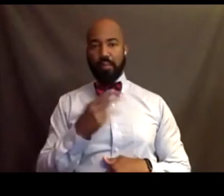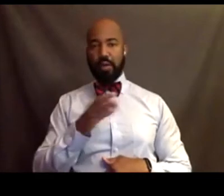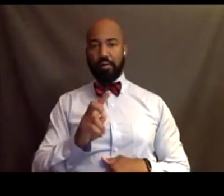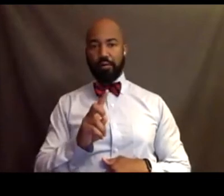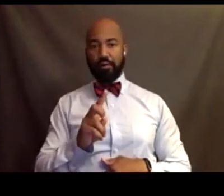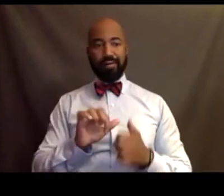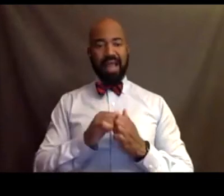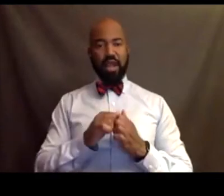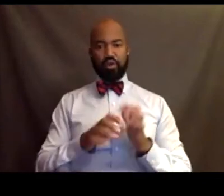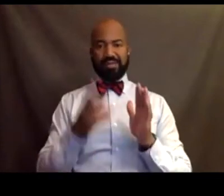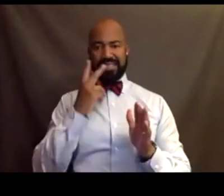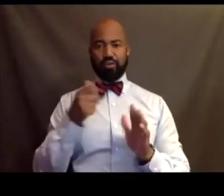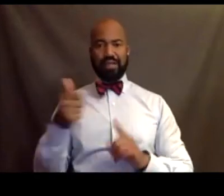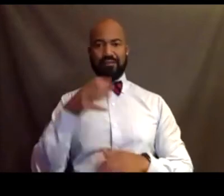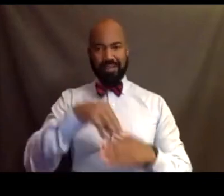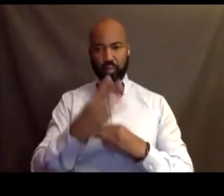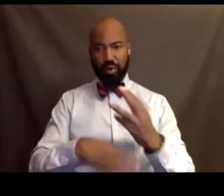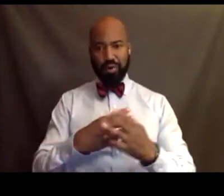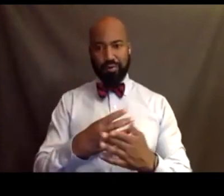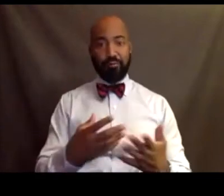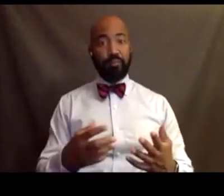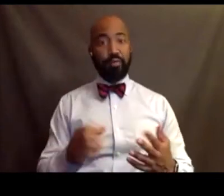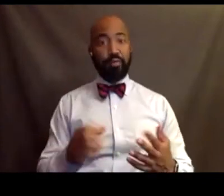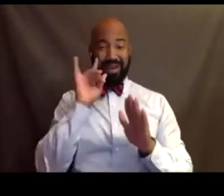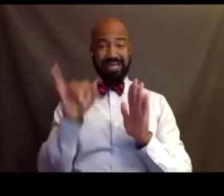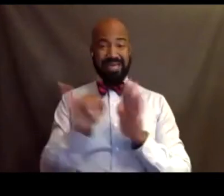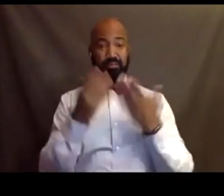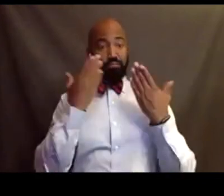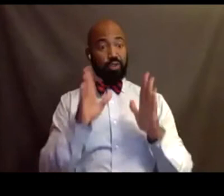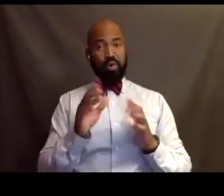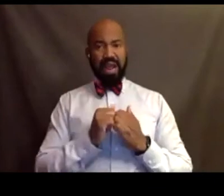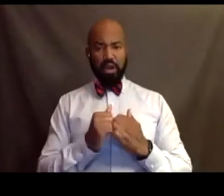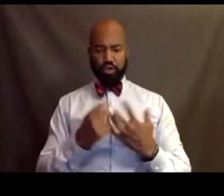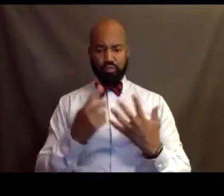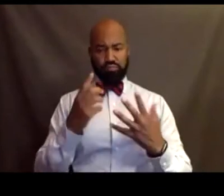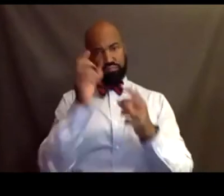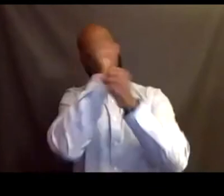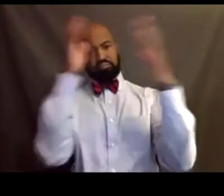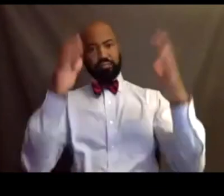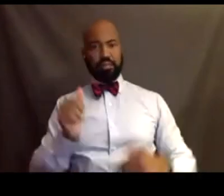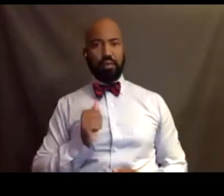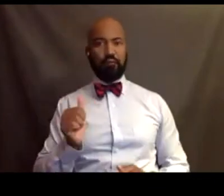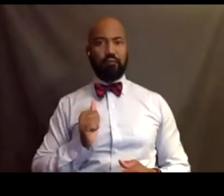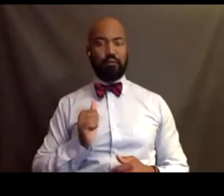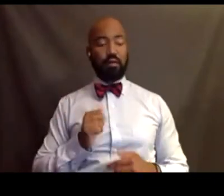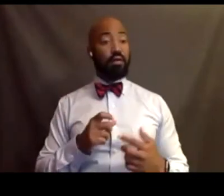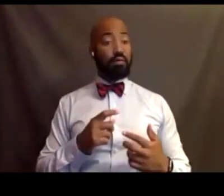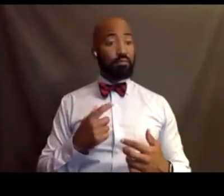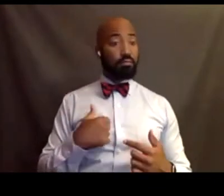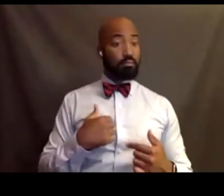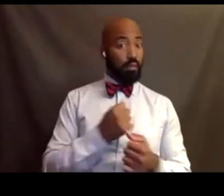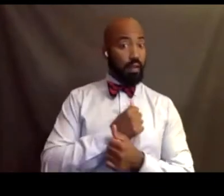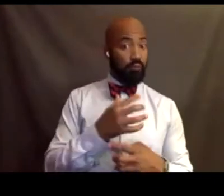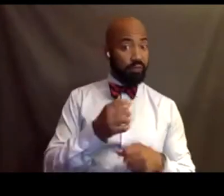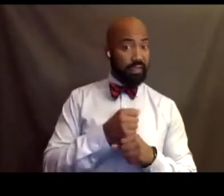talks about your own identity, how you just see yourself and what are you going to get from love and what are you looking for in love. So